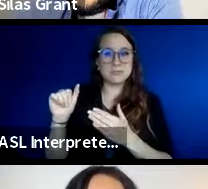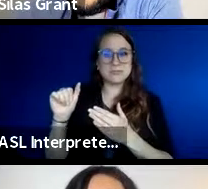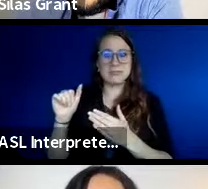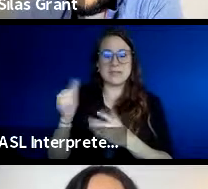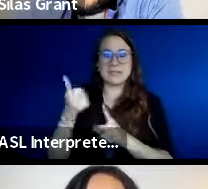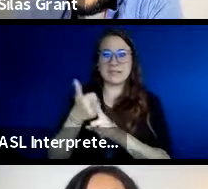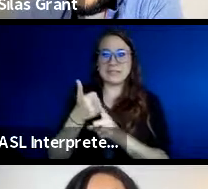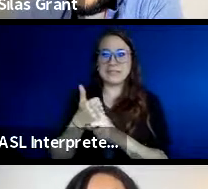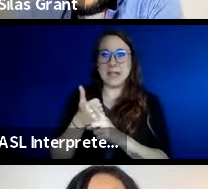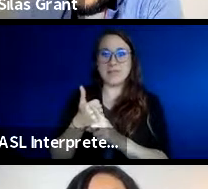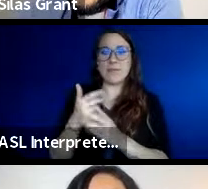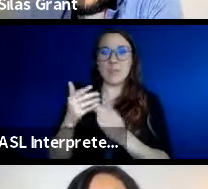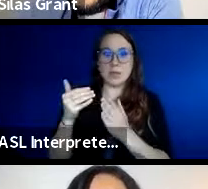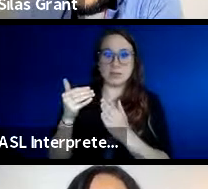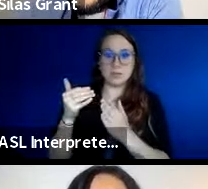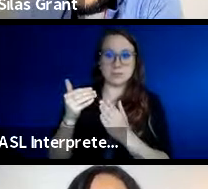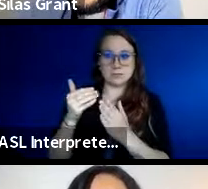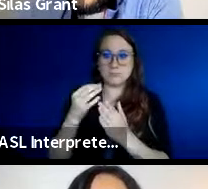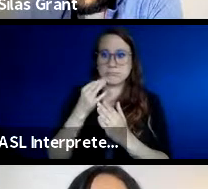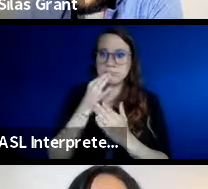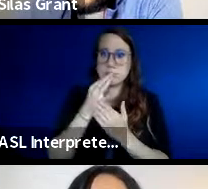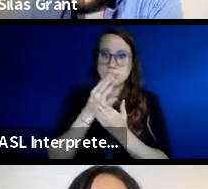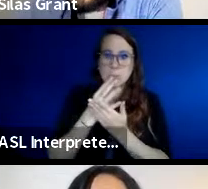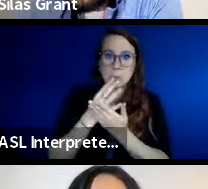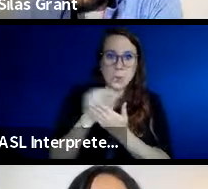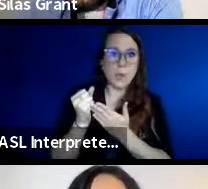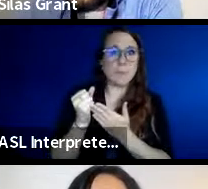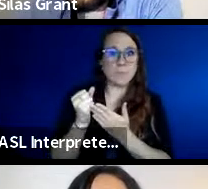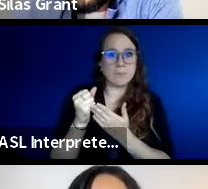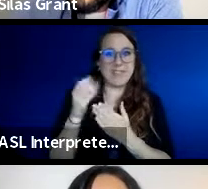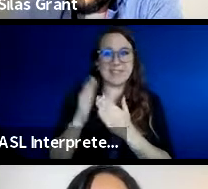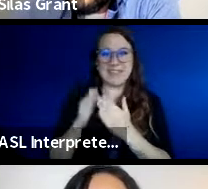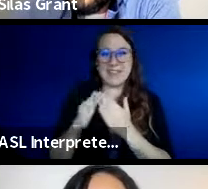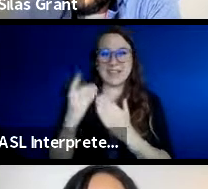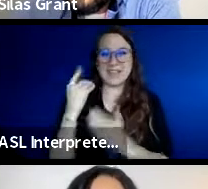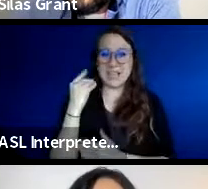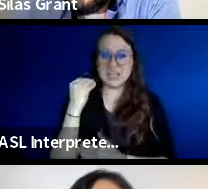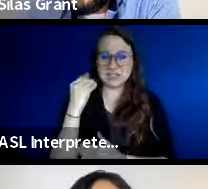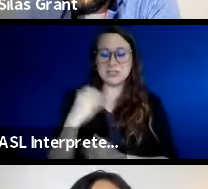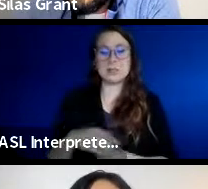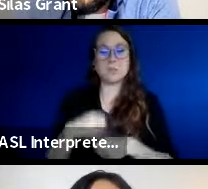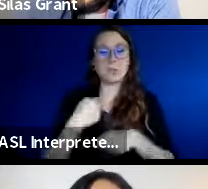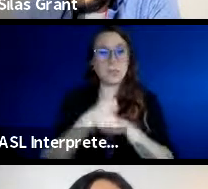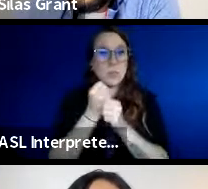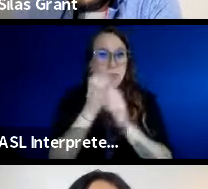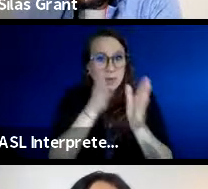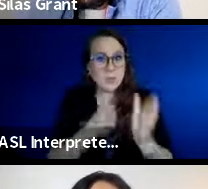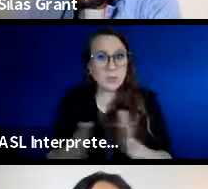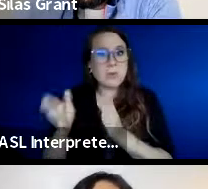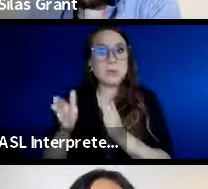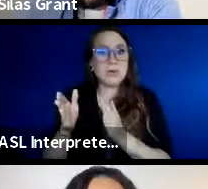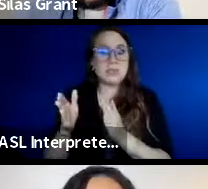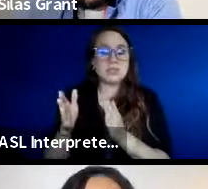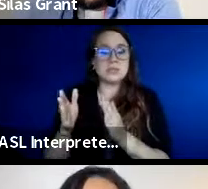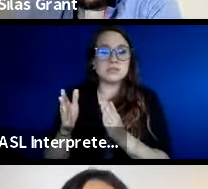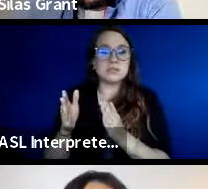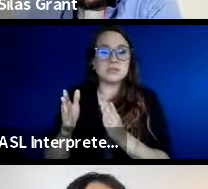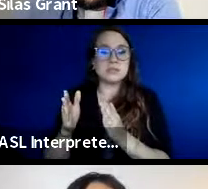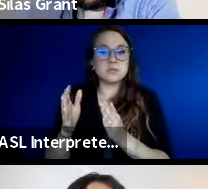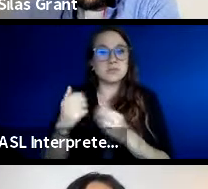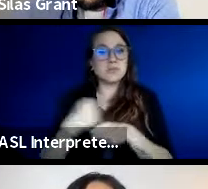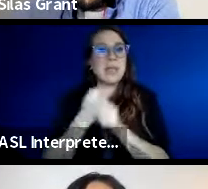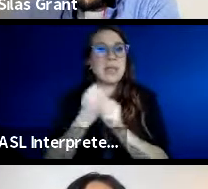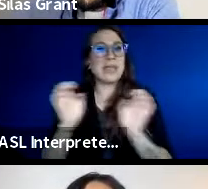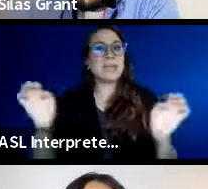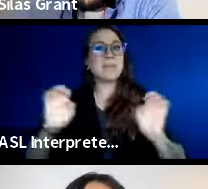was very nearly depleted at the end of last year. We made preparations, in fact, to make an